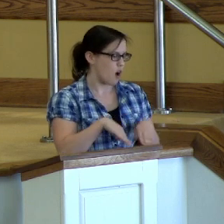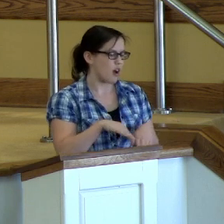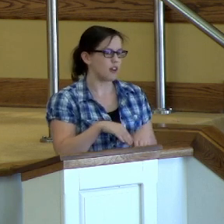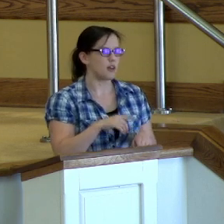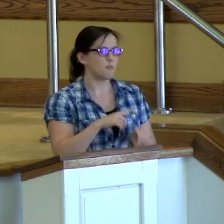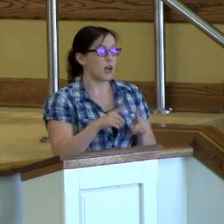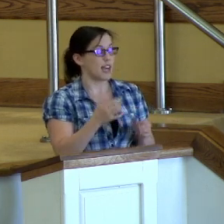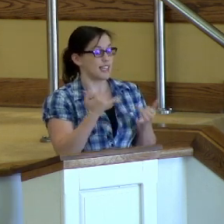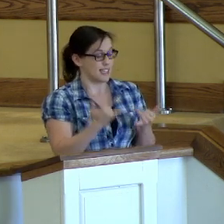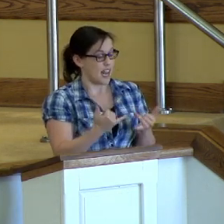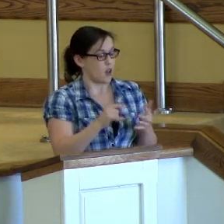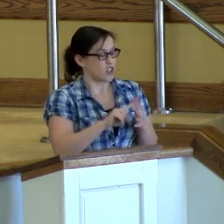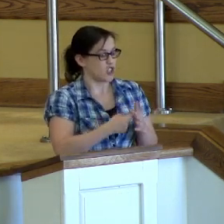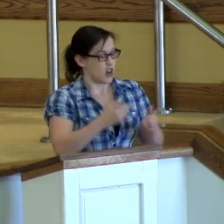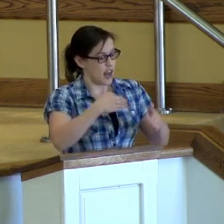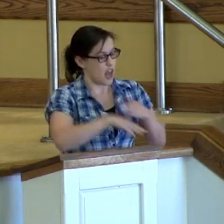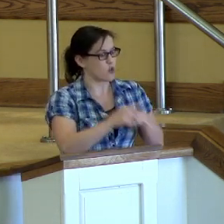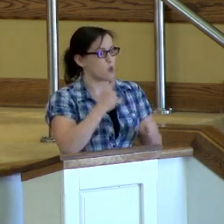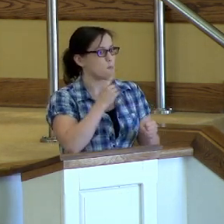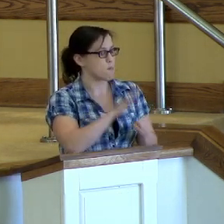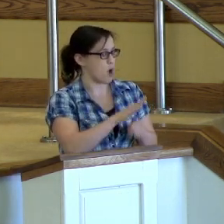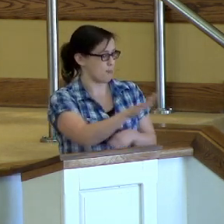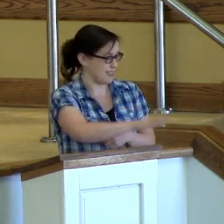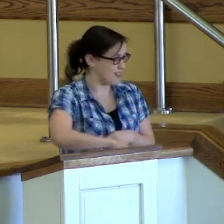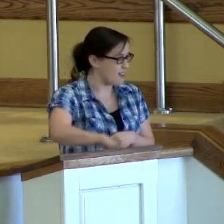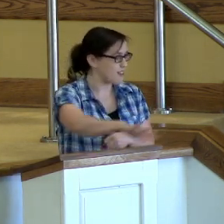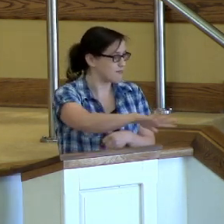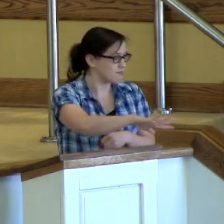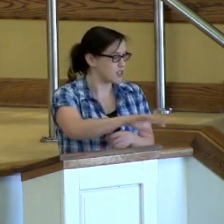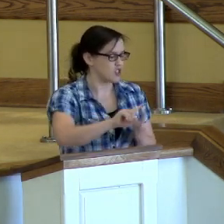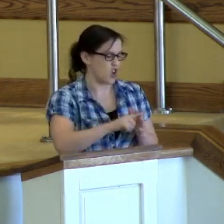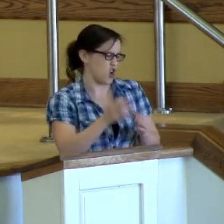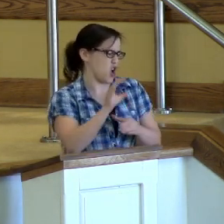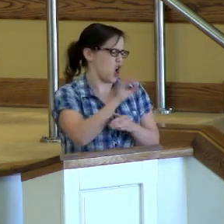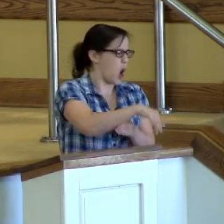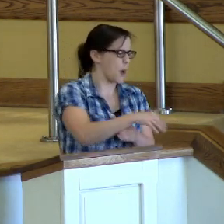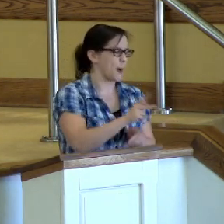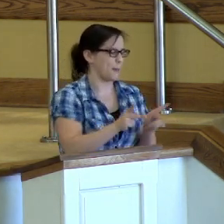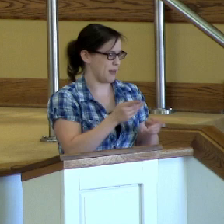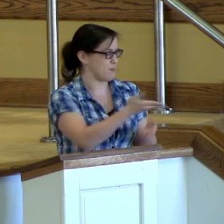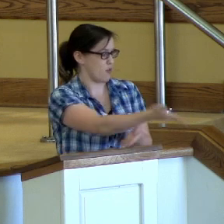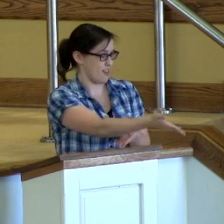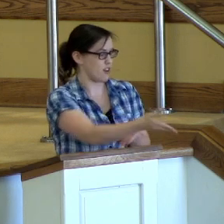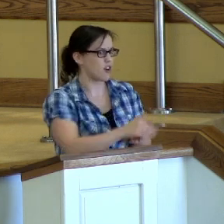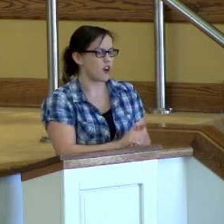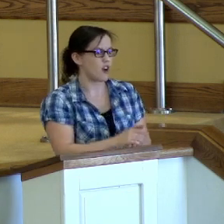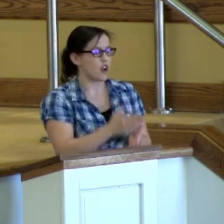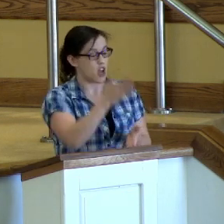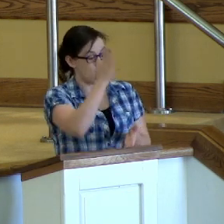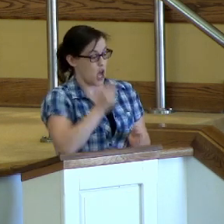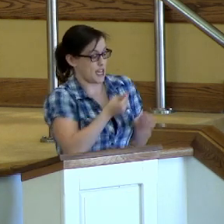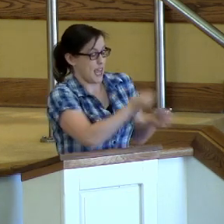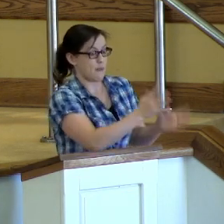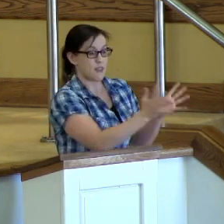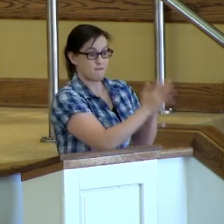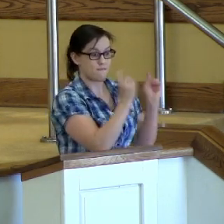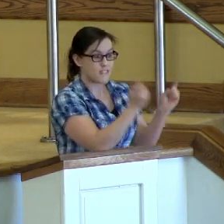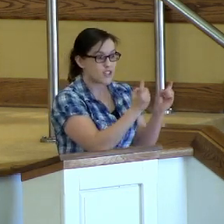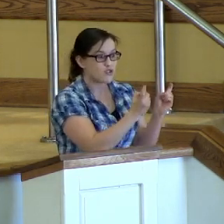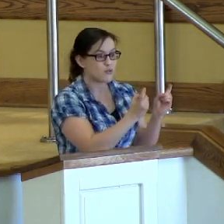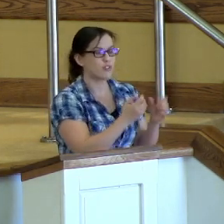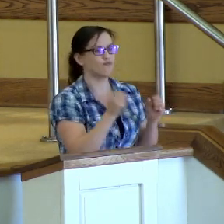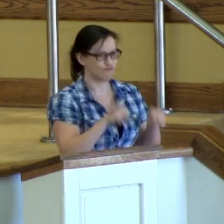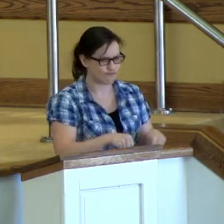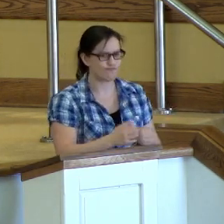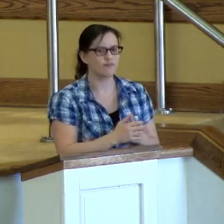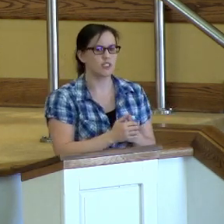conquer some of these surrounding peoples. And so God gives them victory and gives them a mighty defeat where they can